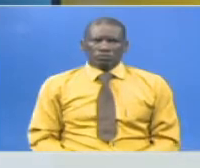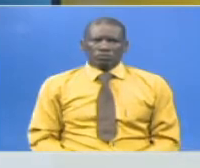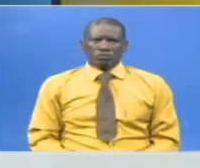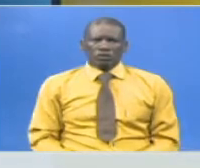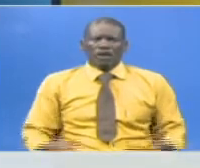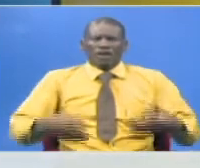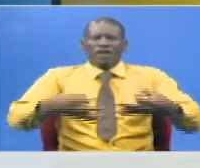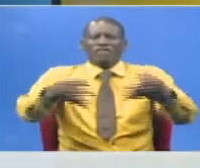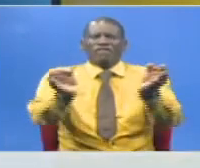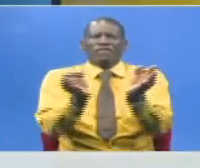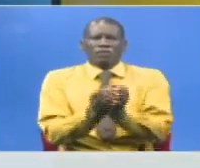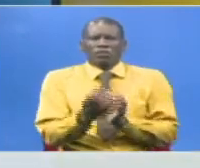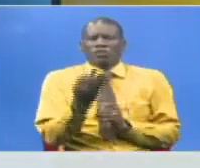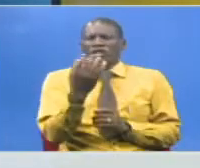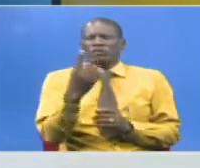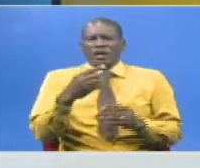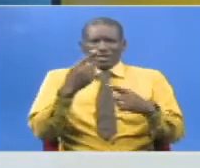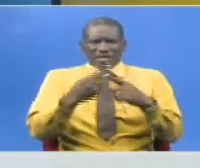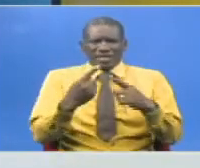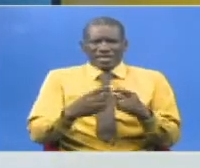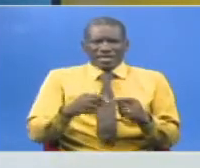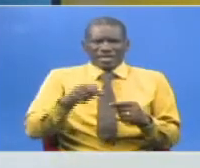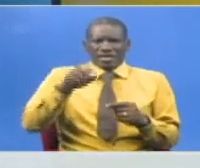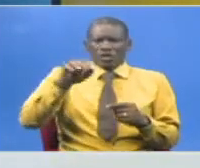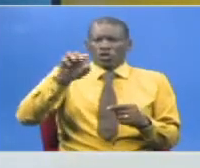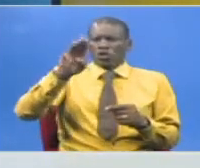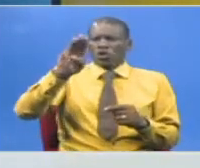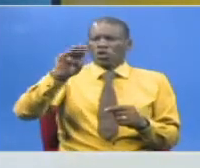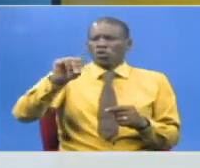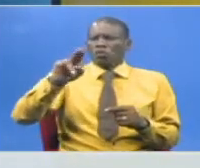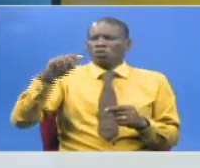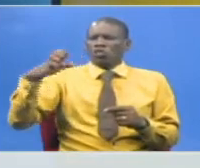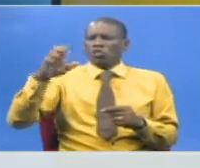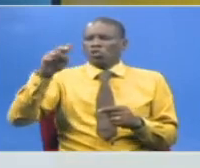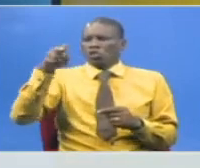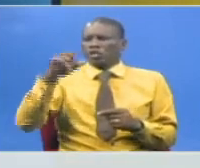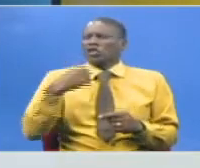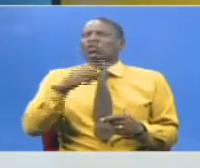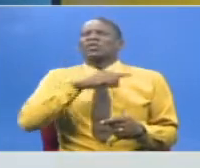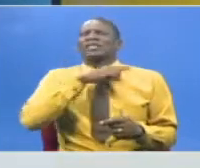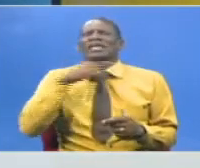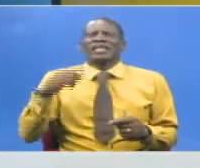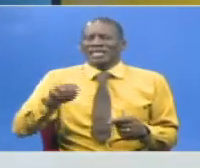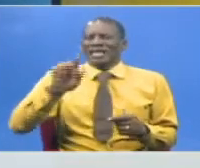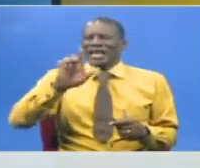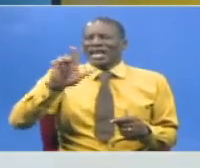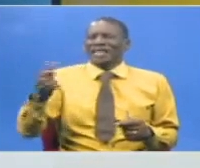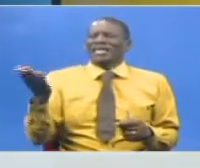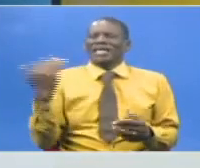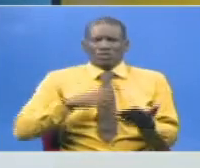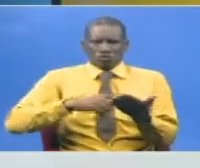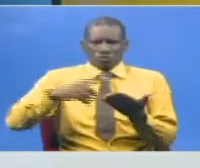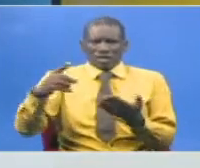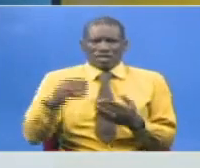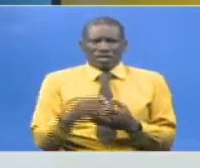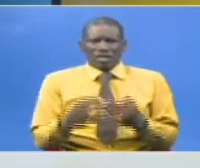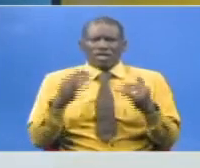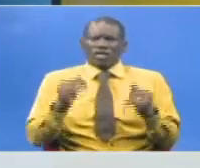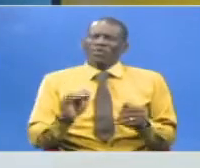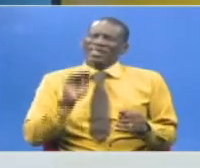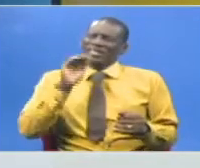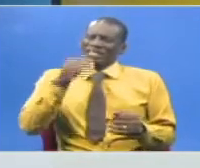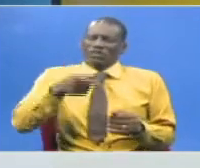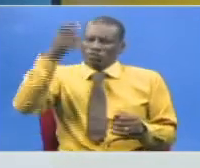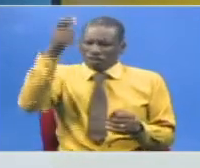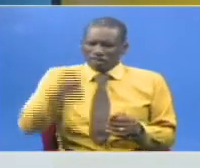The family of 31-year-old Naneu Muthoni Muturi, who was brutally murdered in Lang'ata last week, is pleading for